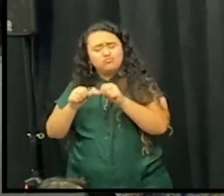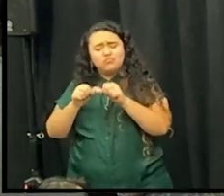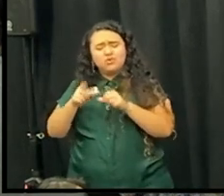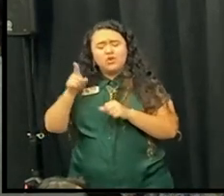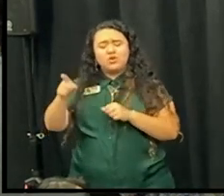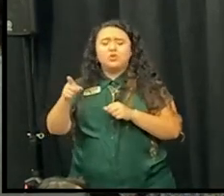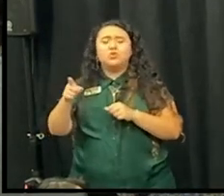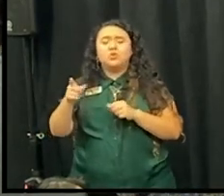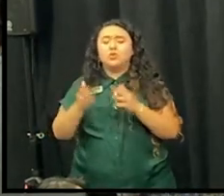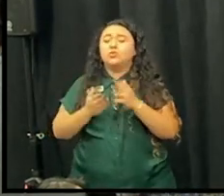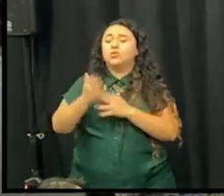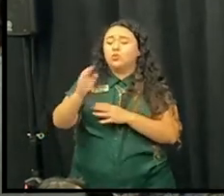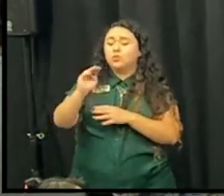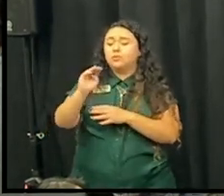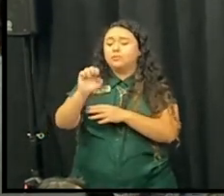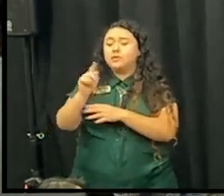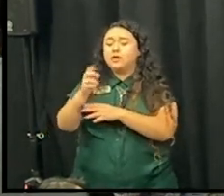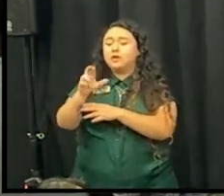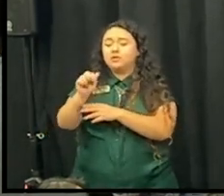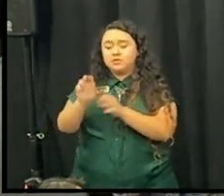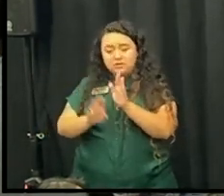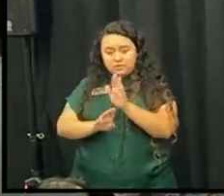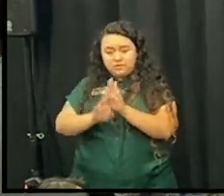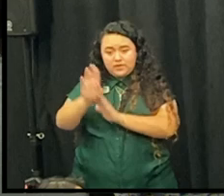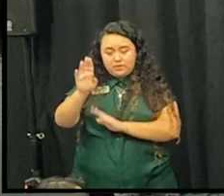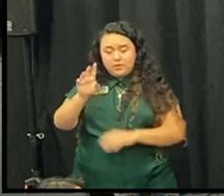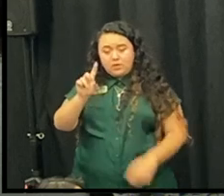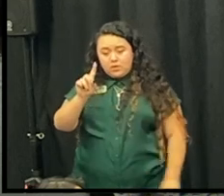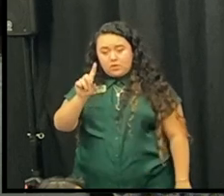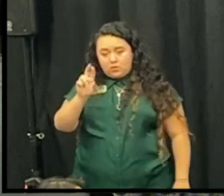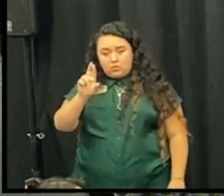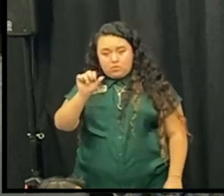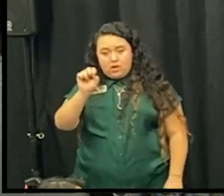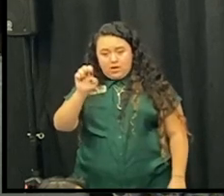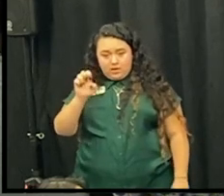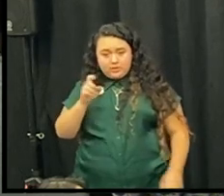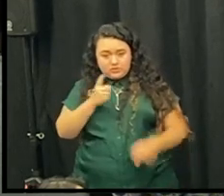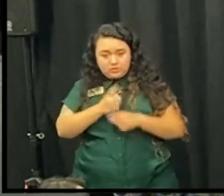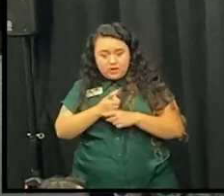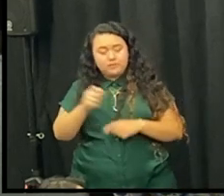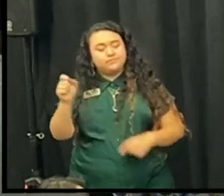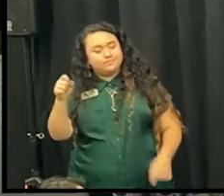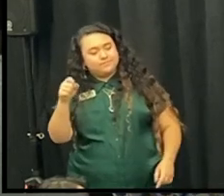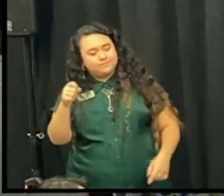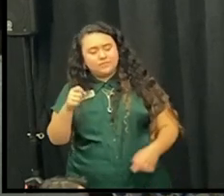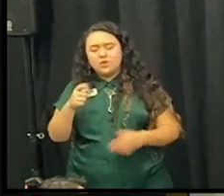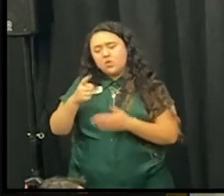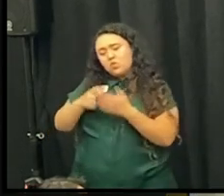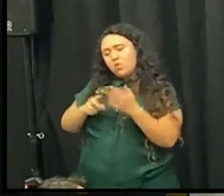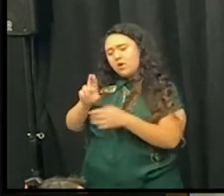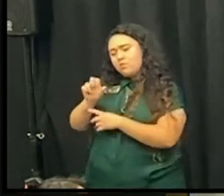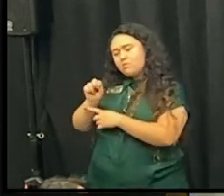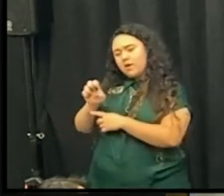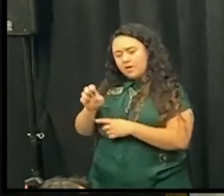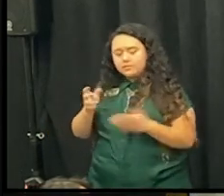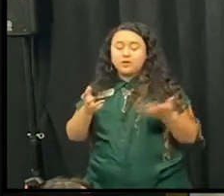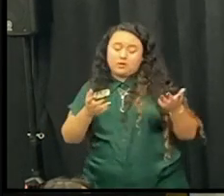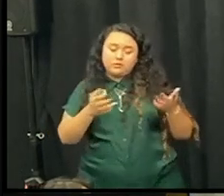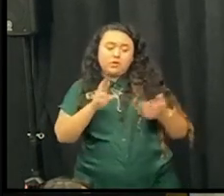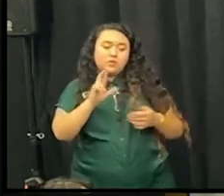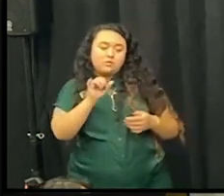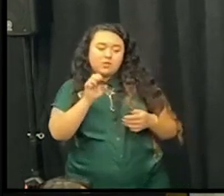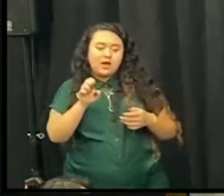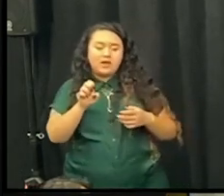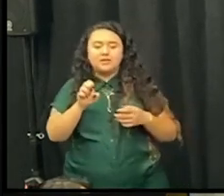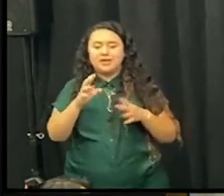through Maestra, developed Rise. Is that correct? Yeah. Explain, what is Rise? What is Rise? Rise actually has a